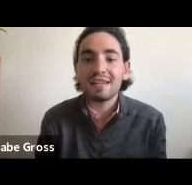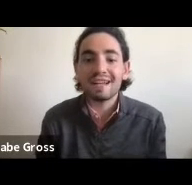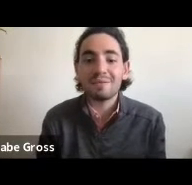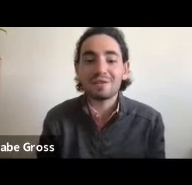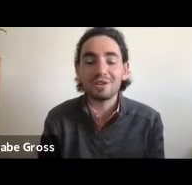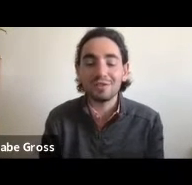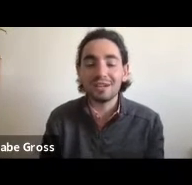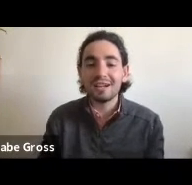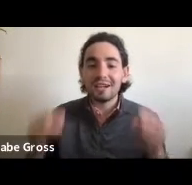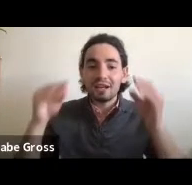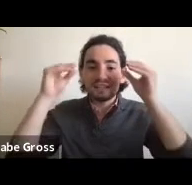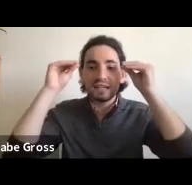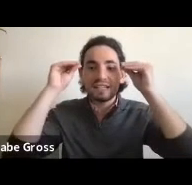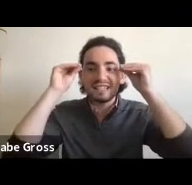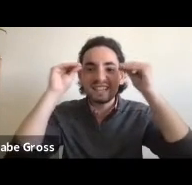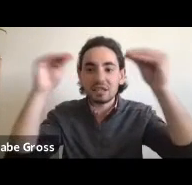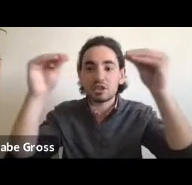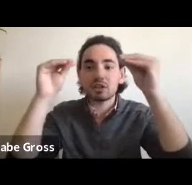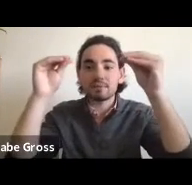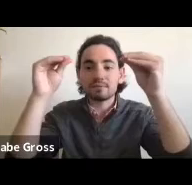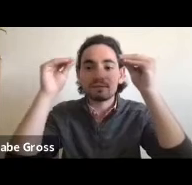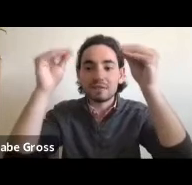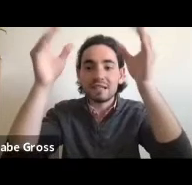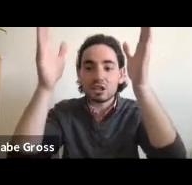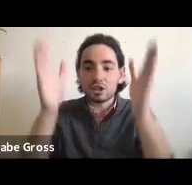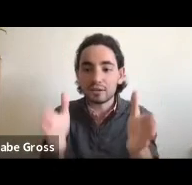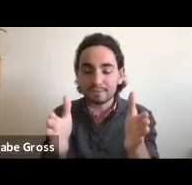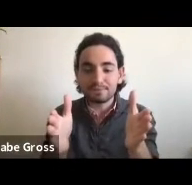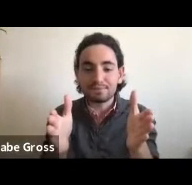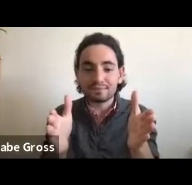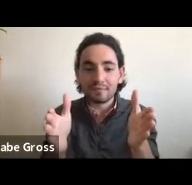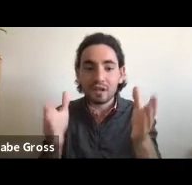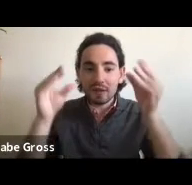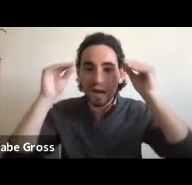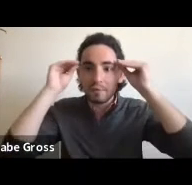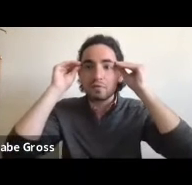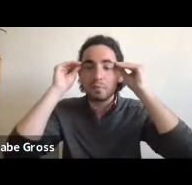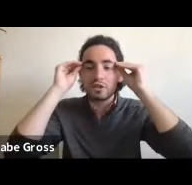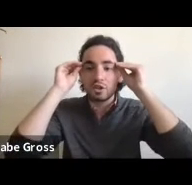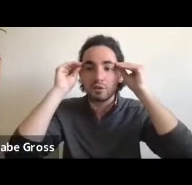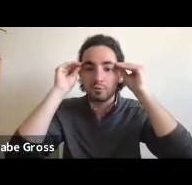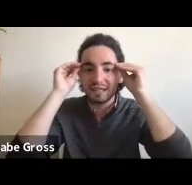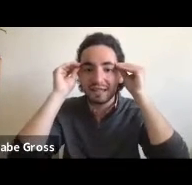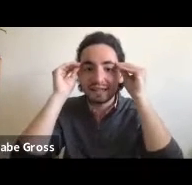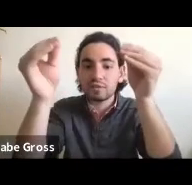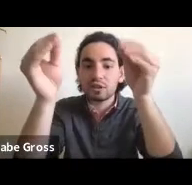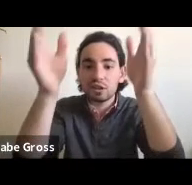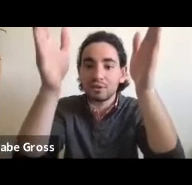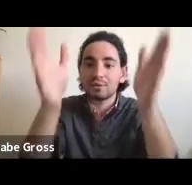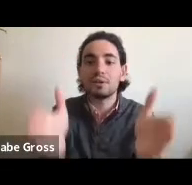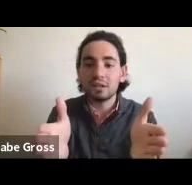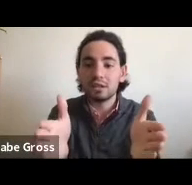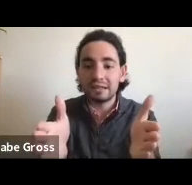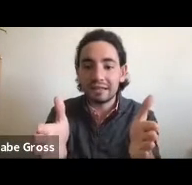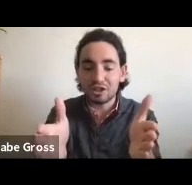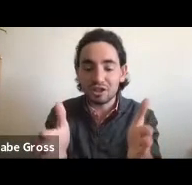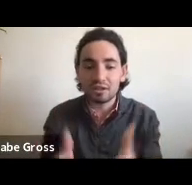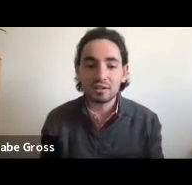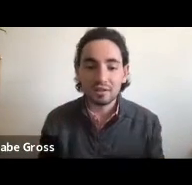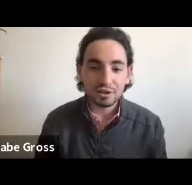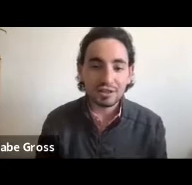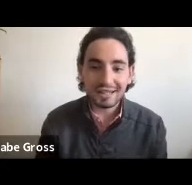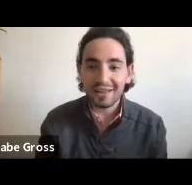is telling the children that playtime is over, the sign is teacher, teacher. So they have information in your brain, they give it to